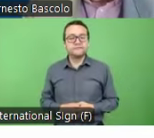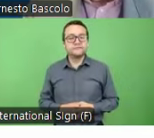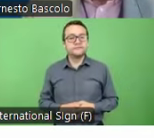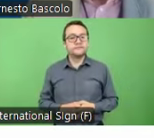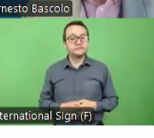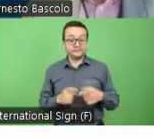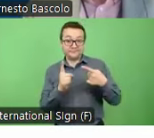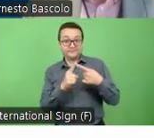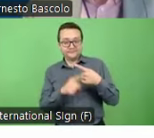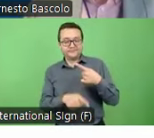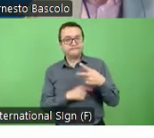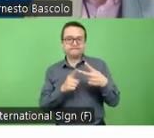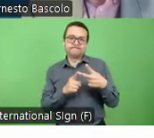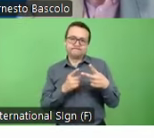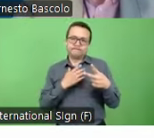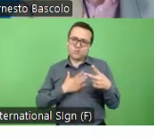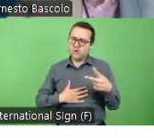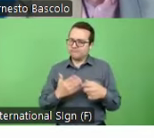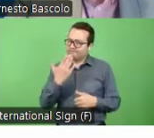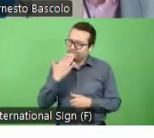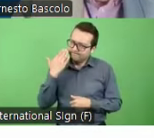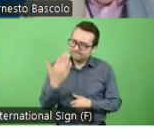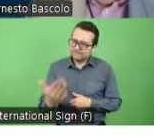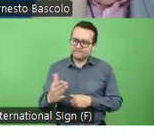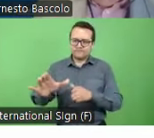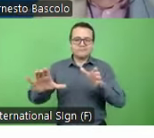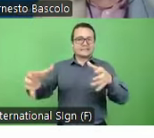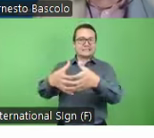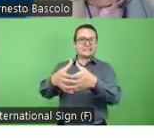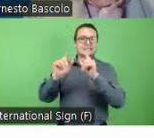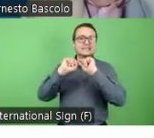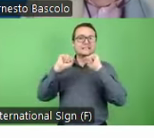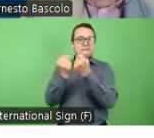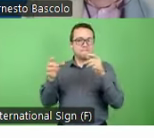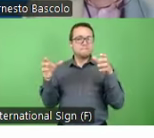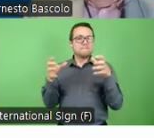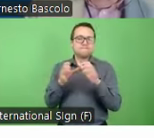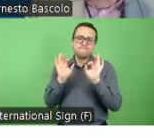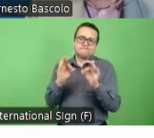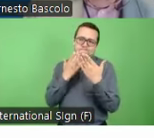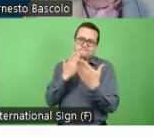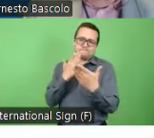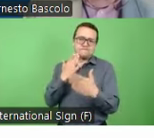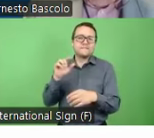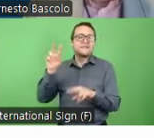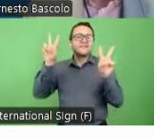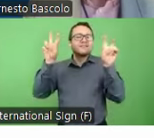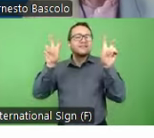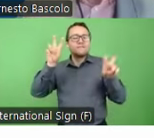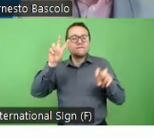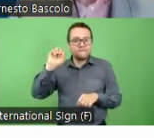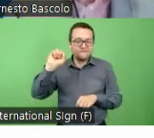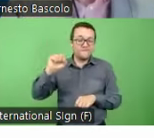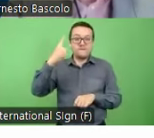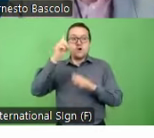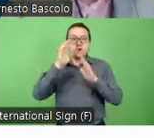also wanted agradecer a to todo el equipo técnico thank the whole de la technical Unidad team de Atención Primaria de la Salud y Prestación Integrada de Servicios